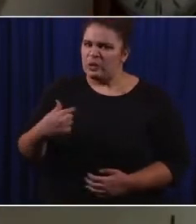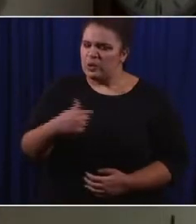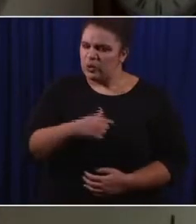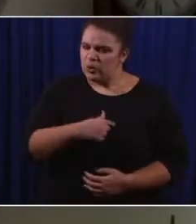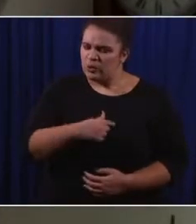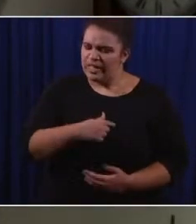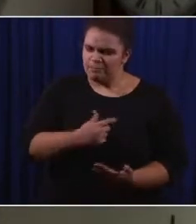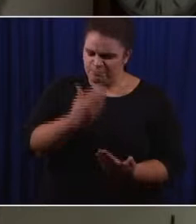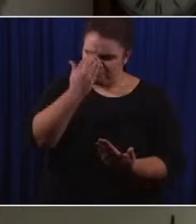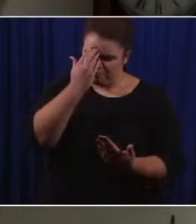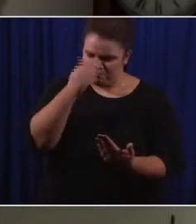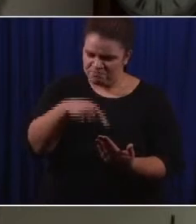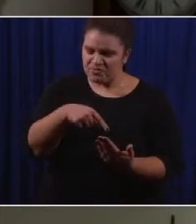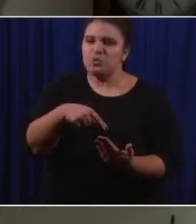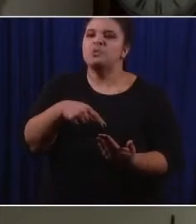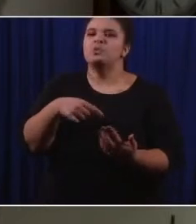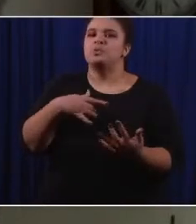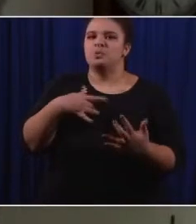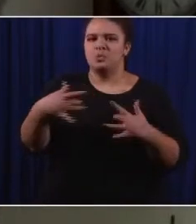is this